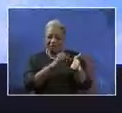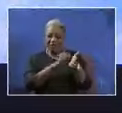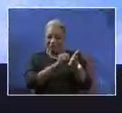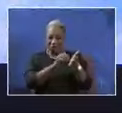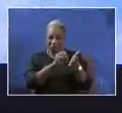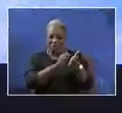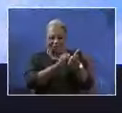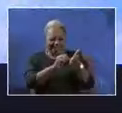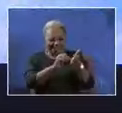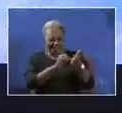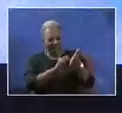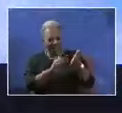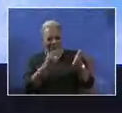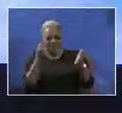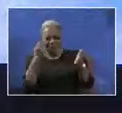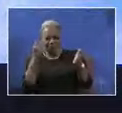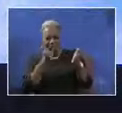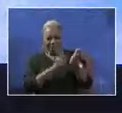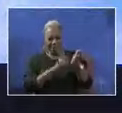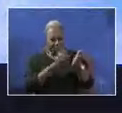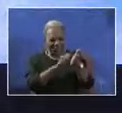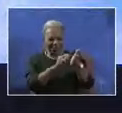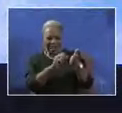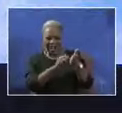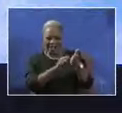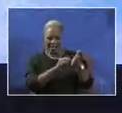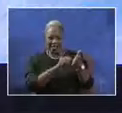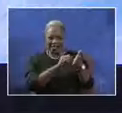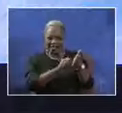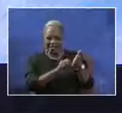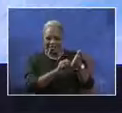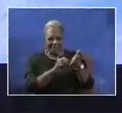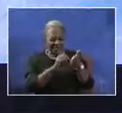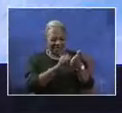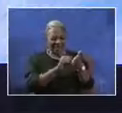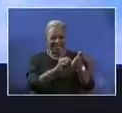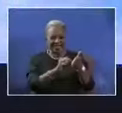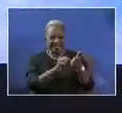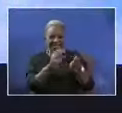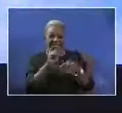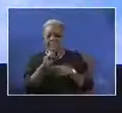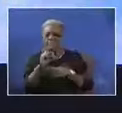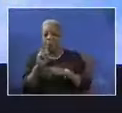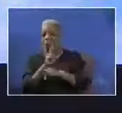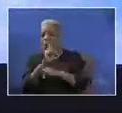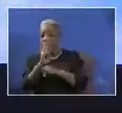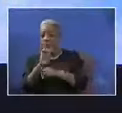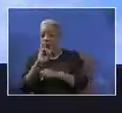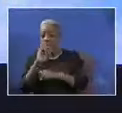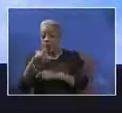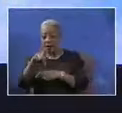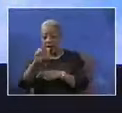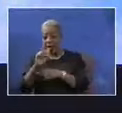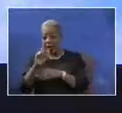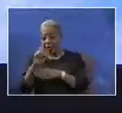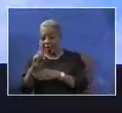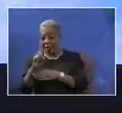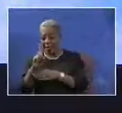see all their notes and they're typing things on their Mac or their iPad because that's what you do when you heard a